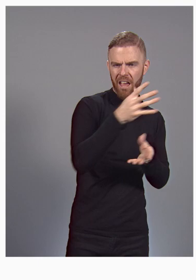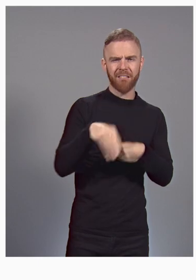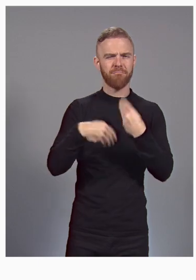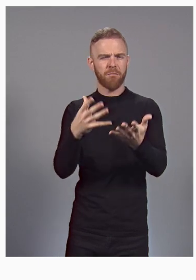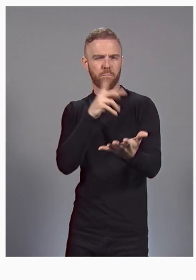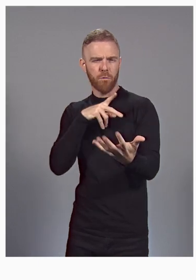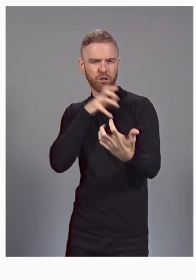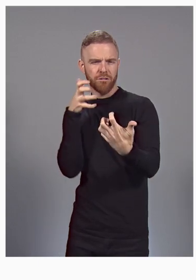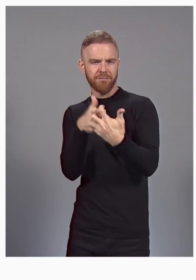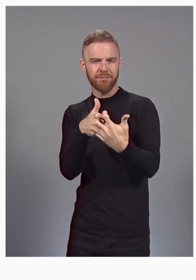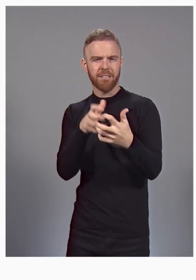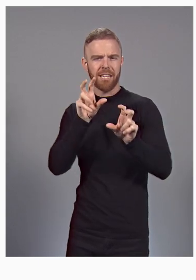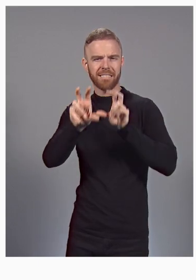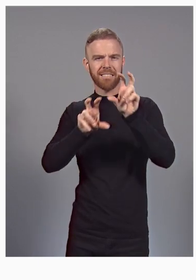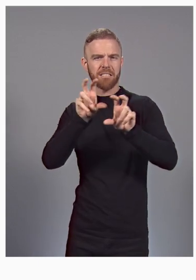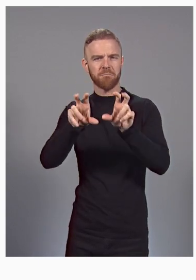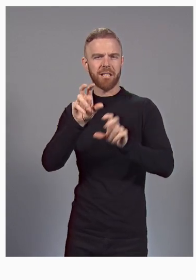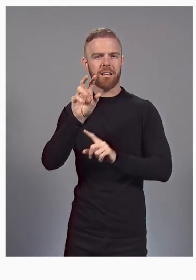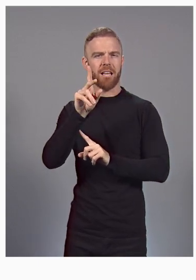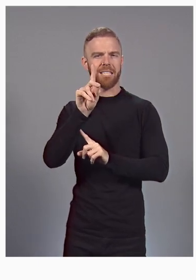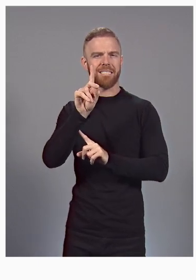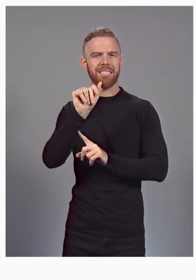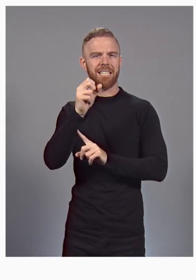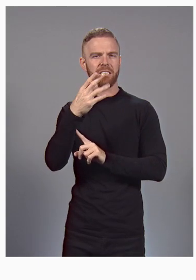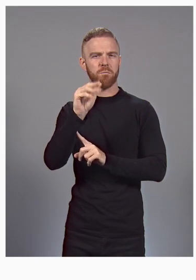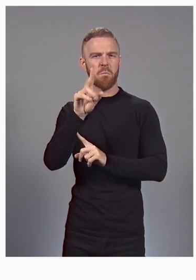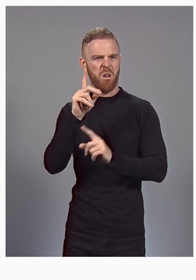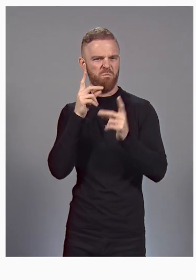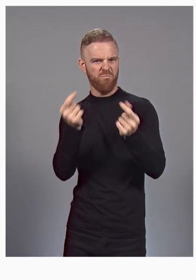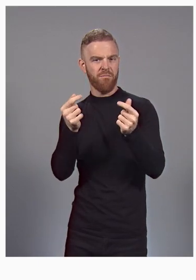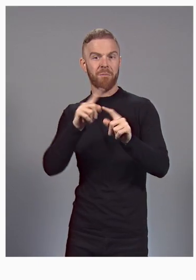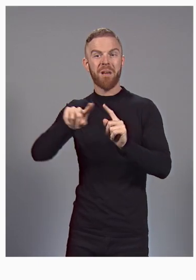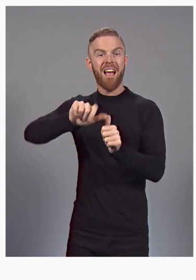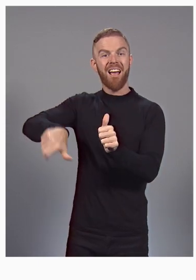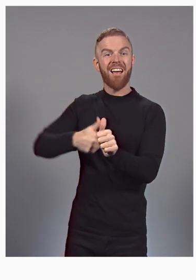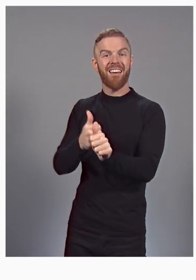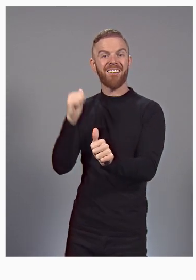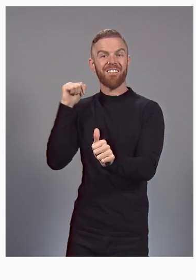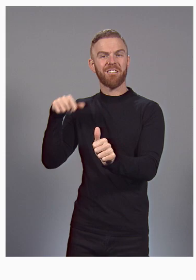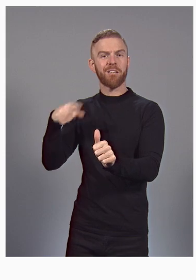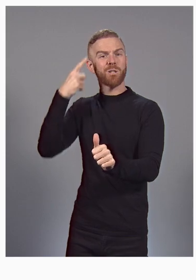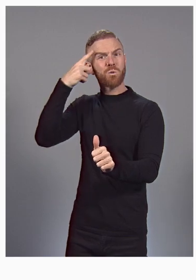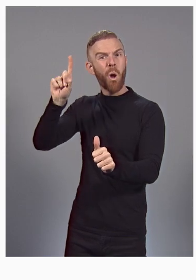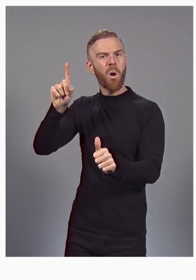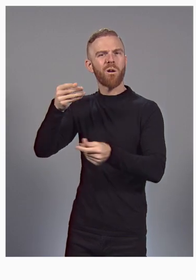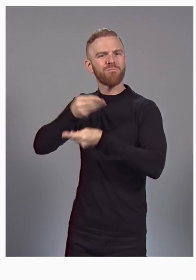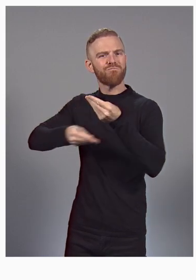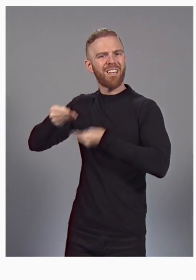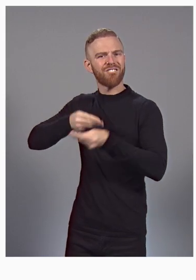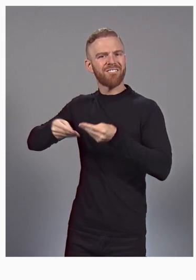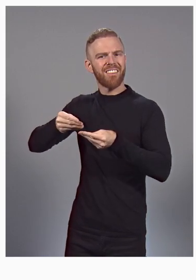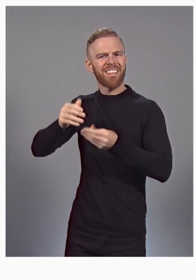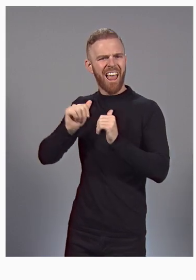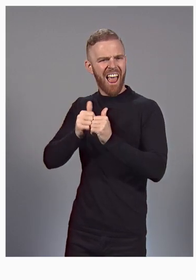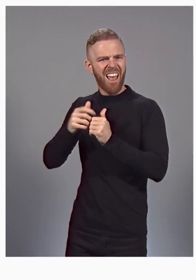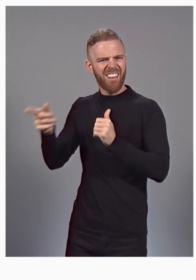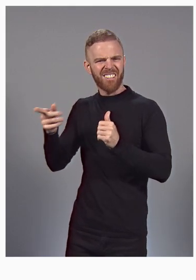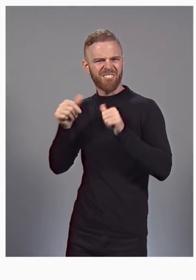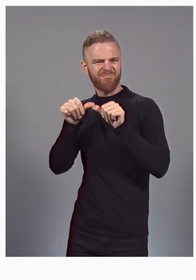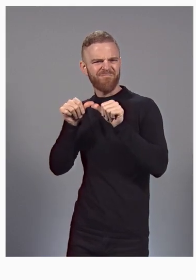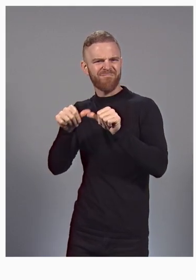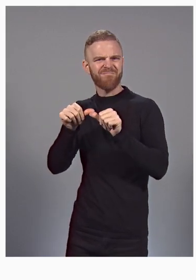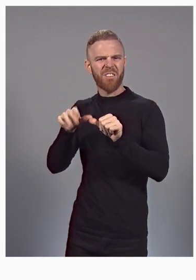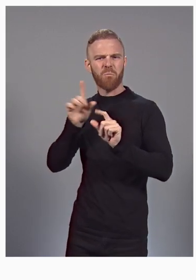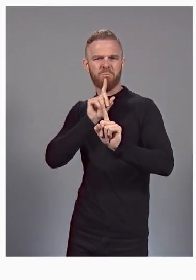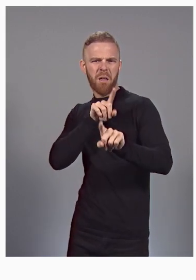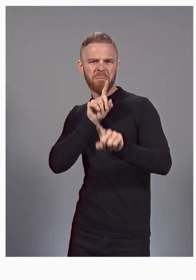dashboards. The problem was their app's backend was optimized for transactional workloads. So how do they maintain the responsiveness of their